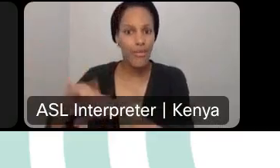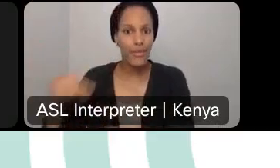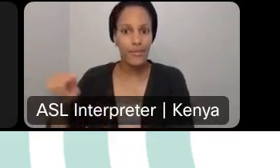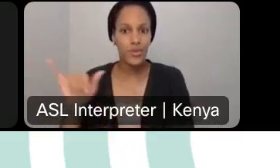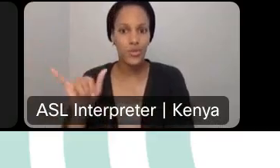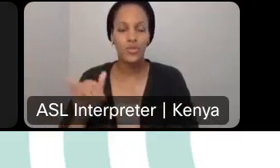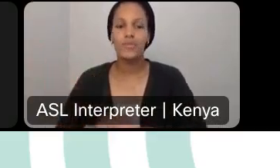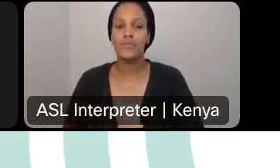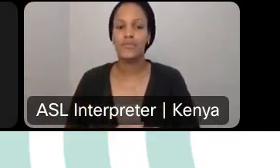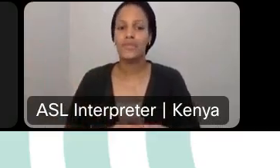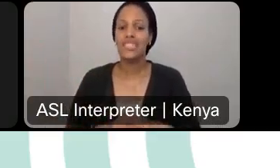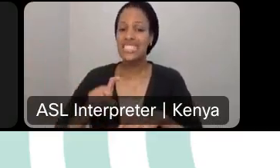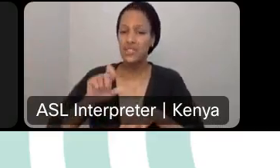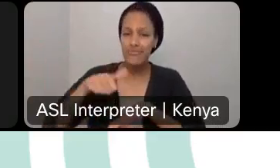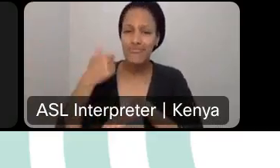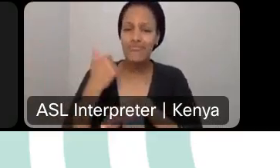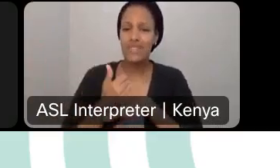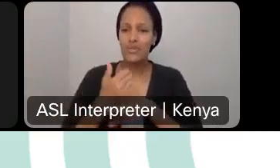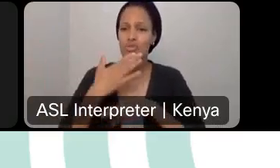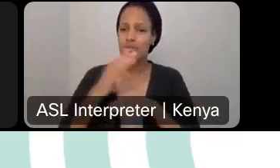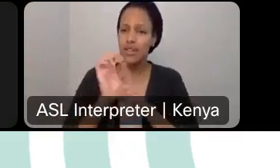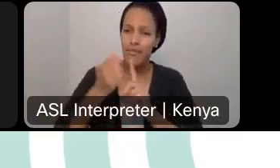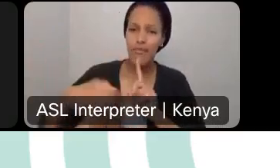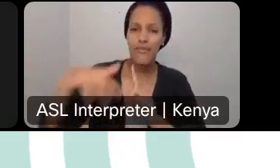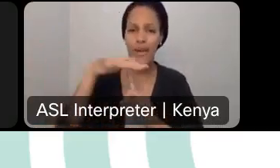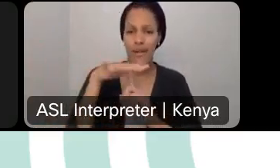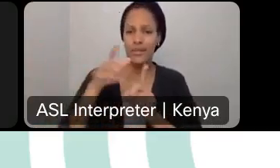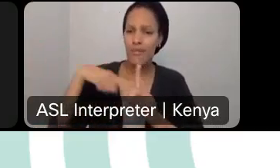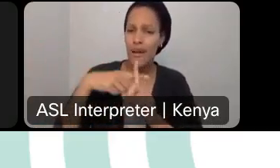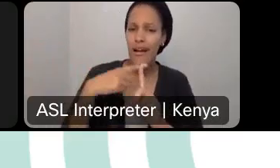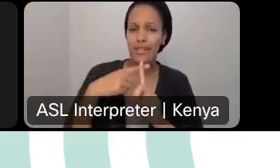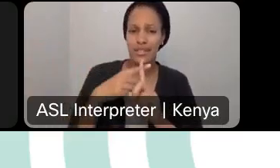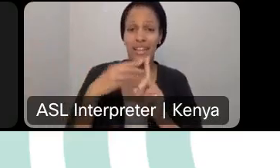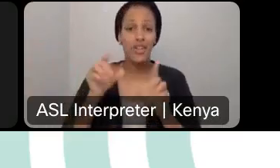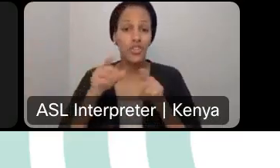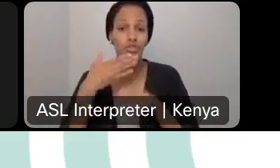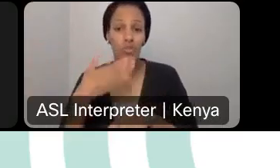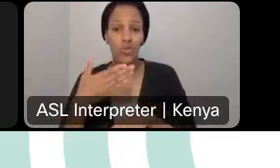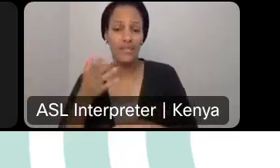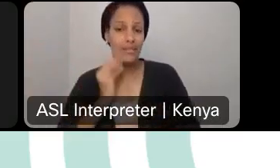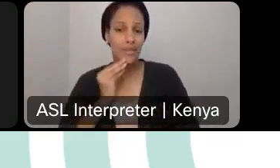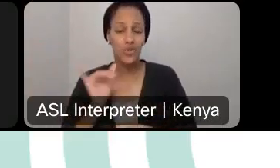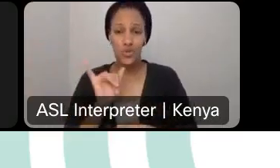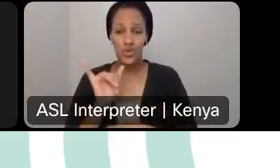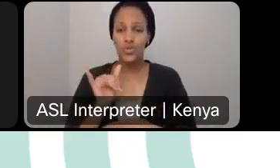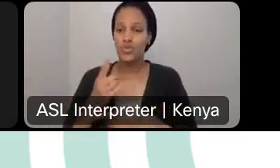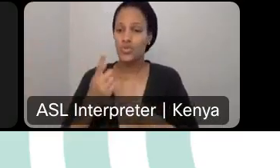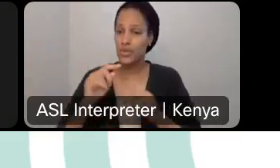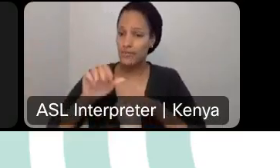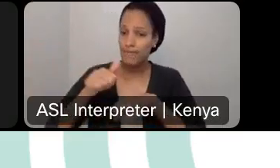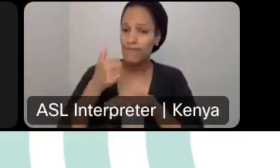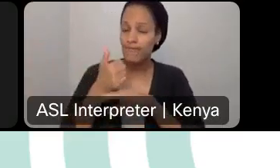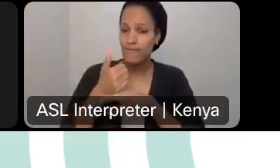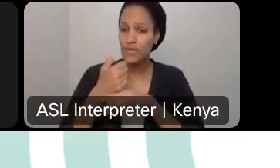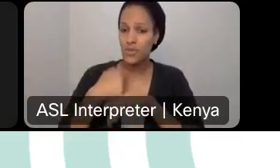that support a wide range of needs and experiences and build capacity to be able to adapt